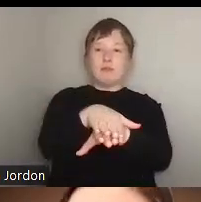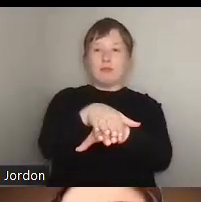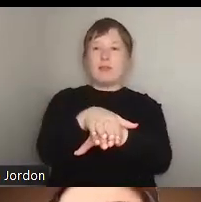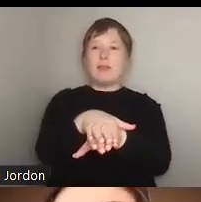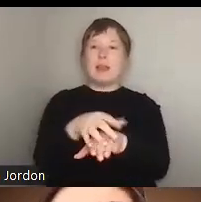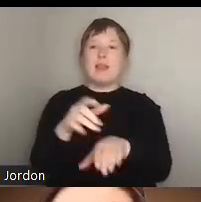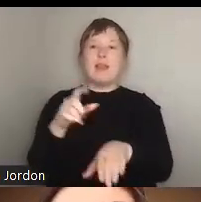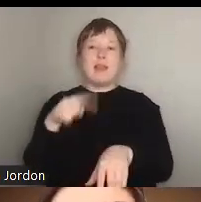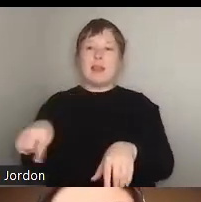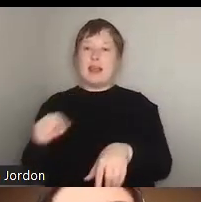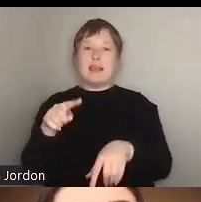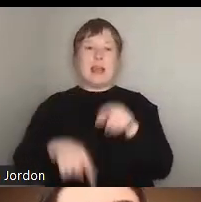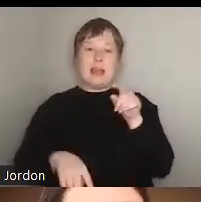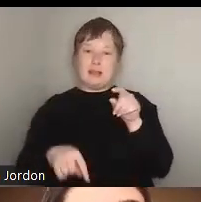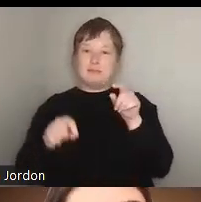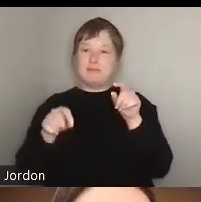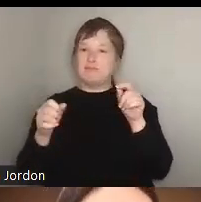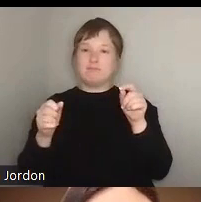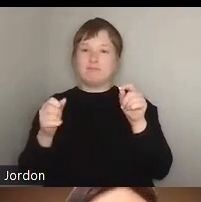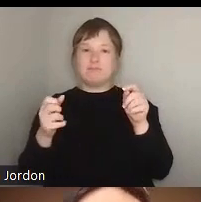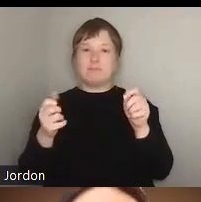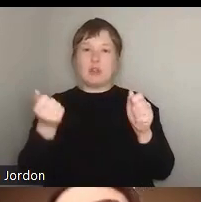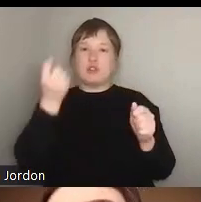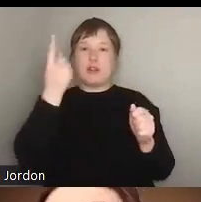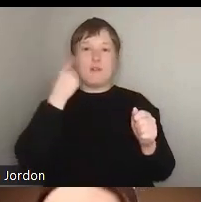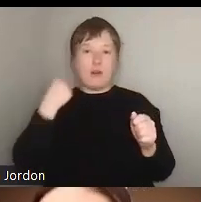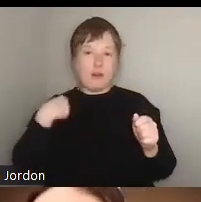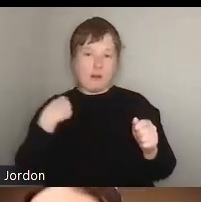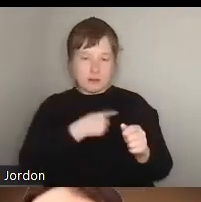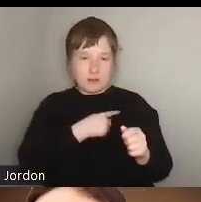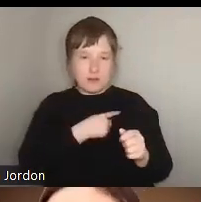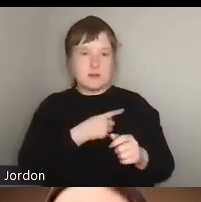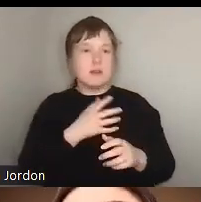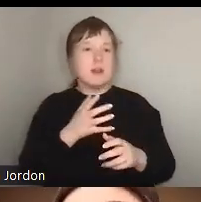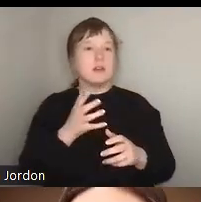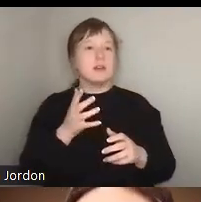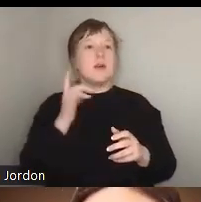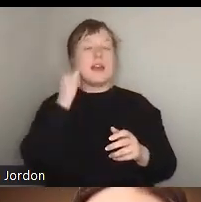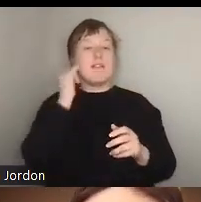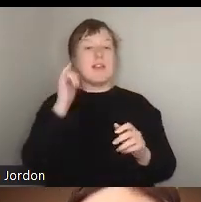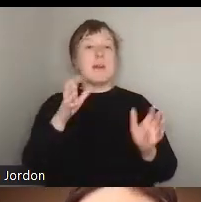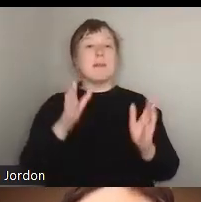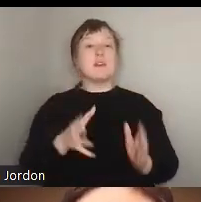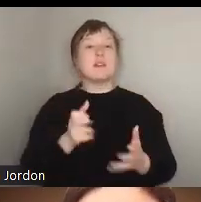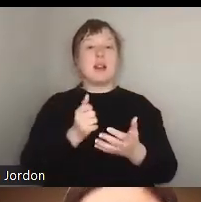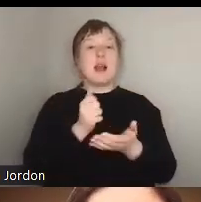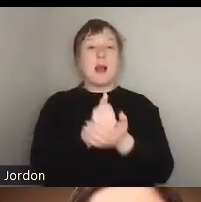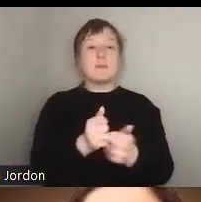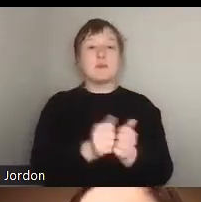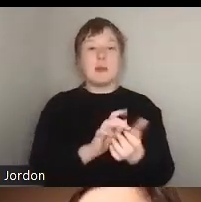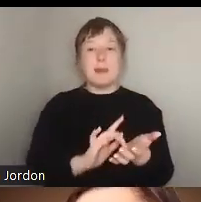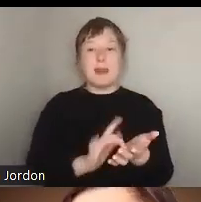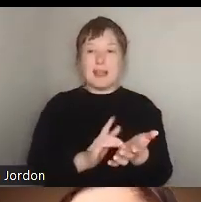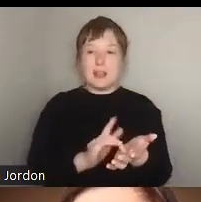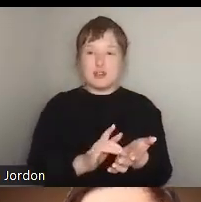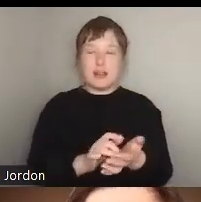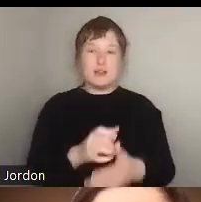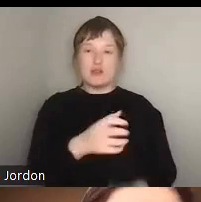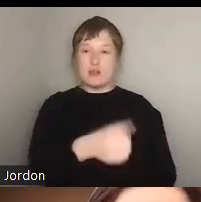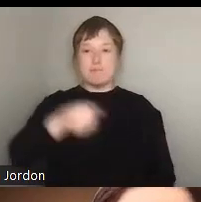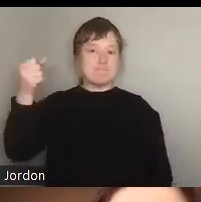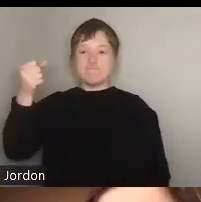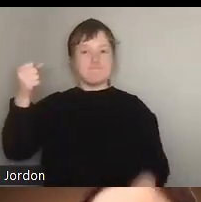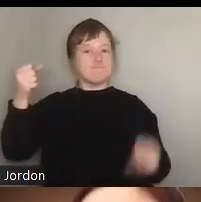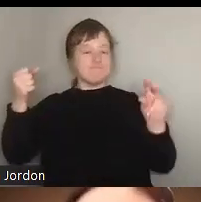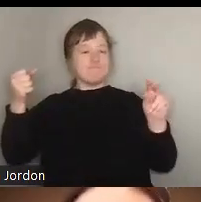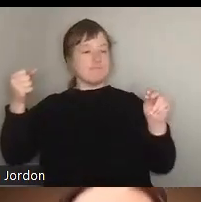disabilities can experience abuse. So for example, if that person helps them with a medication, there's times where they can withhold it.